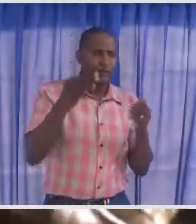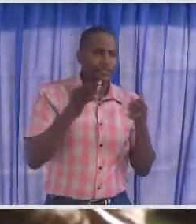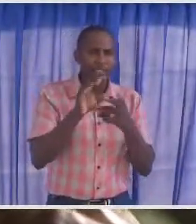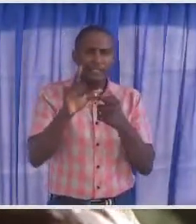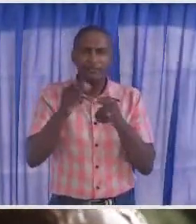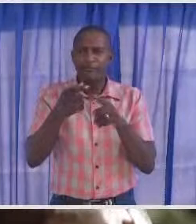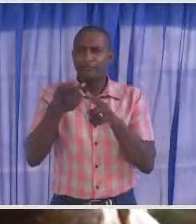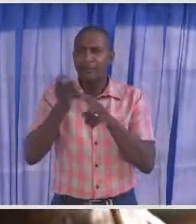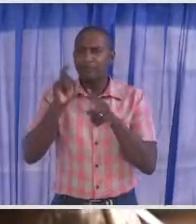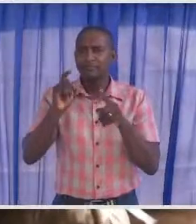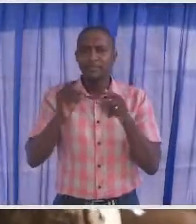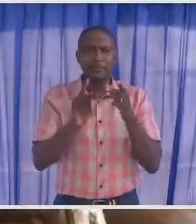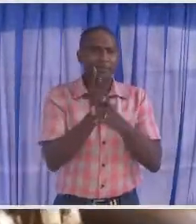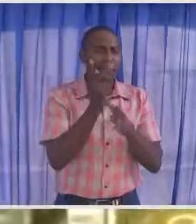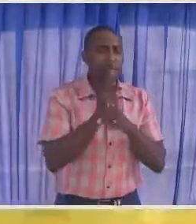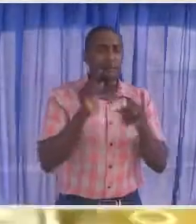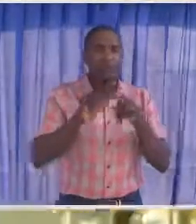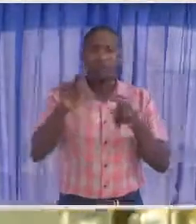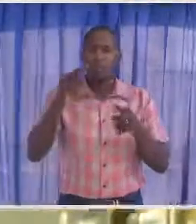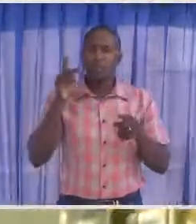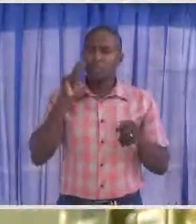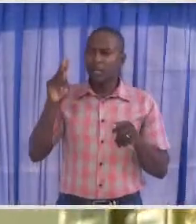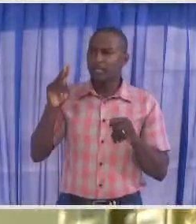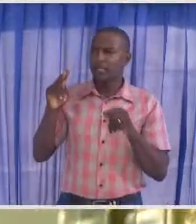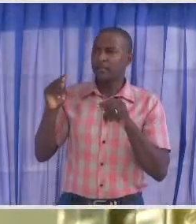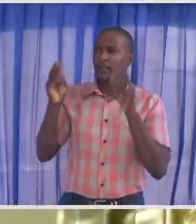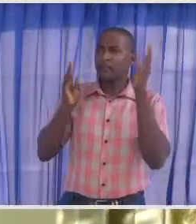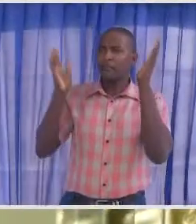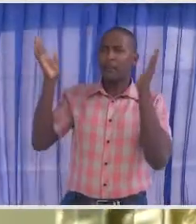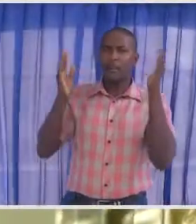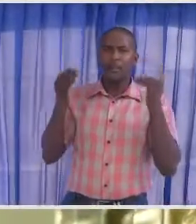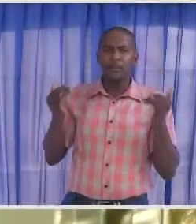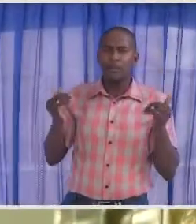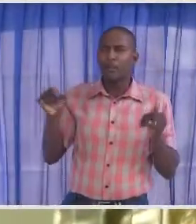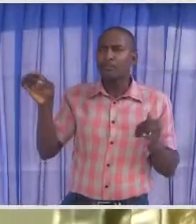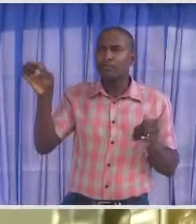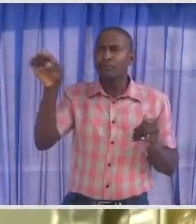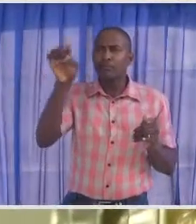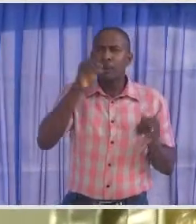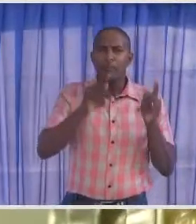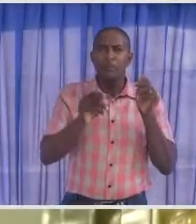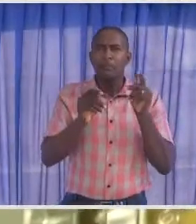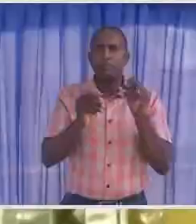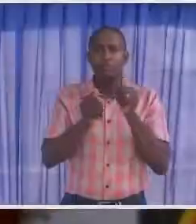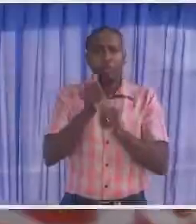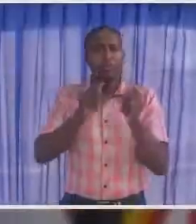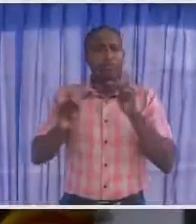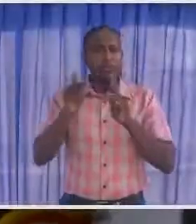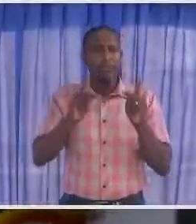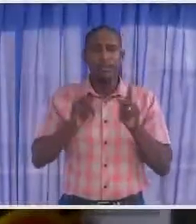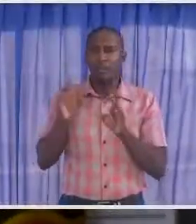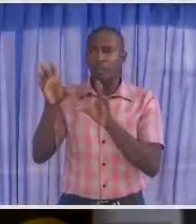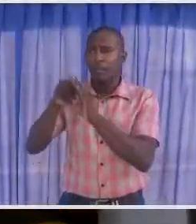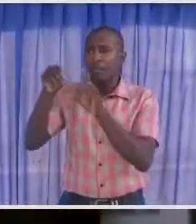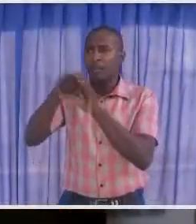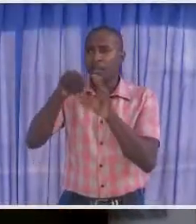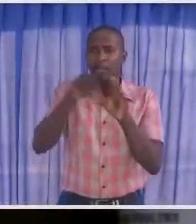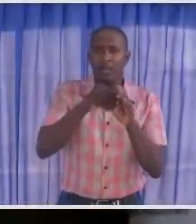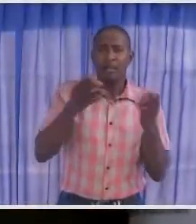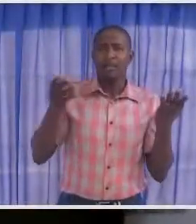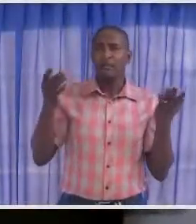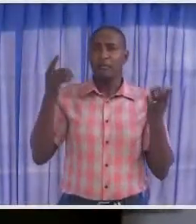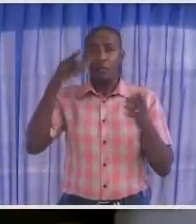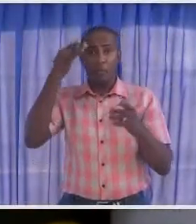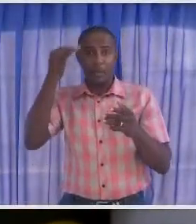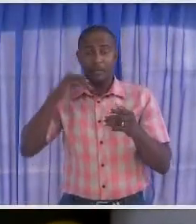directly. But we're looking at the convenience market now, and more persons have become more engaged in terms of employment, in terms of